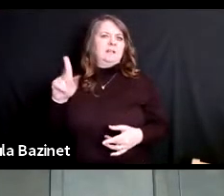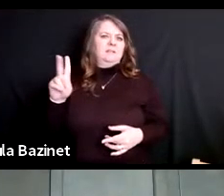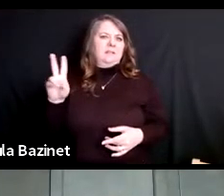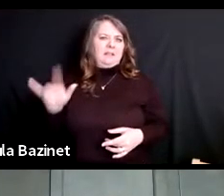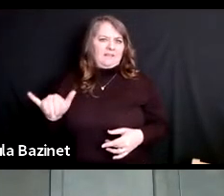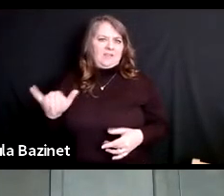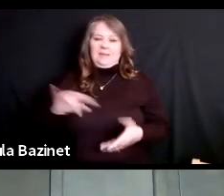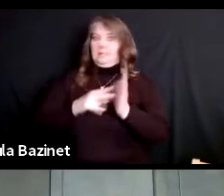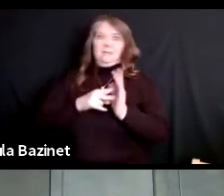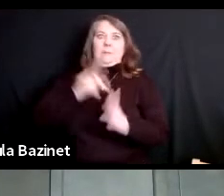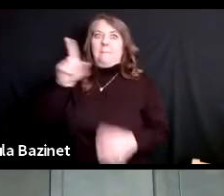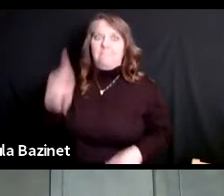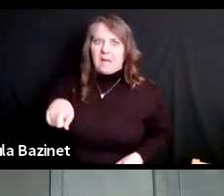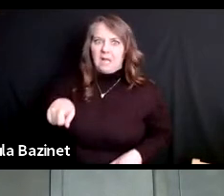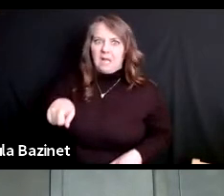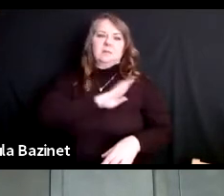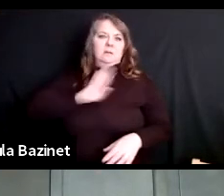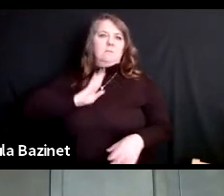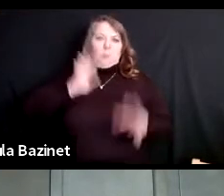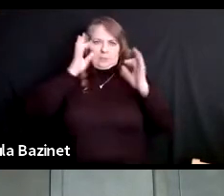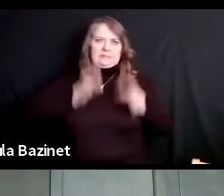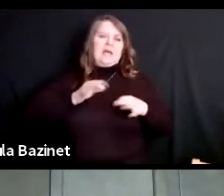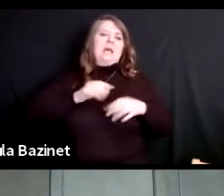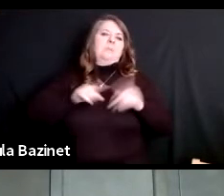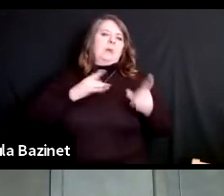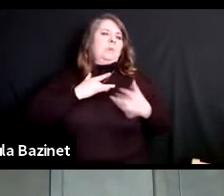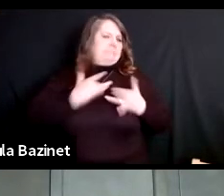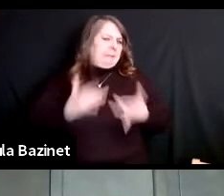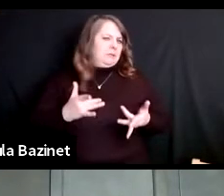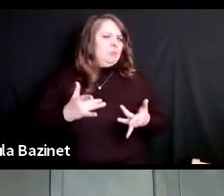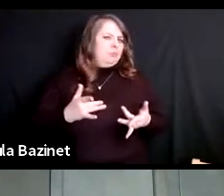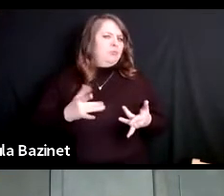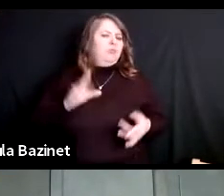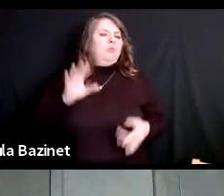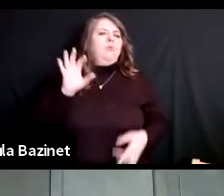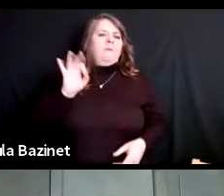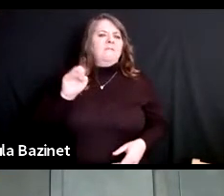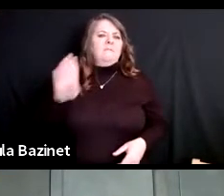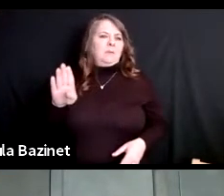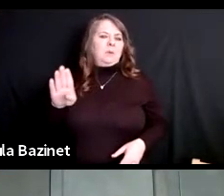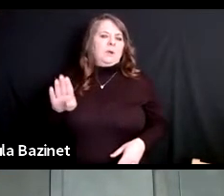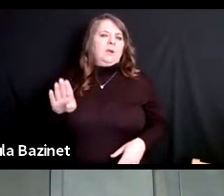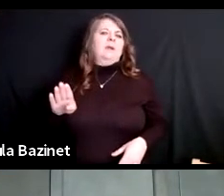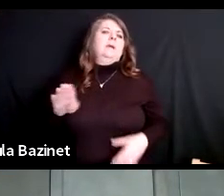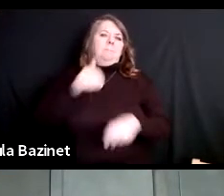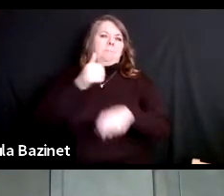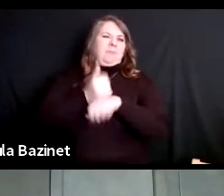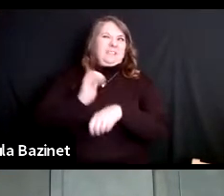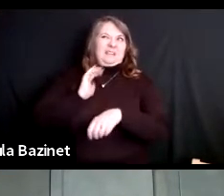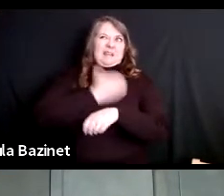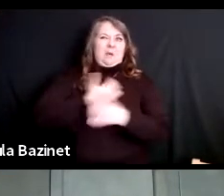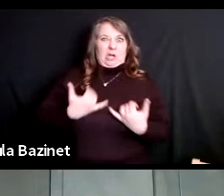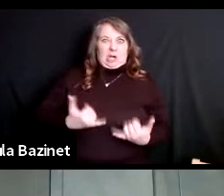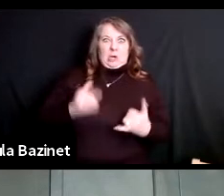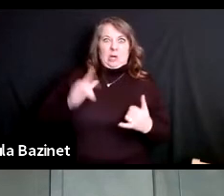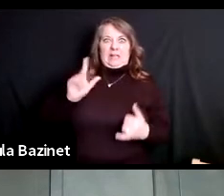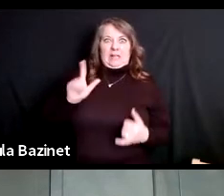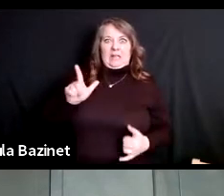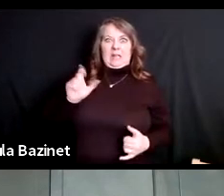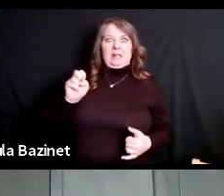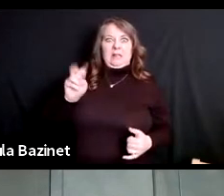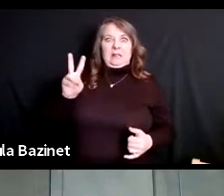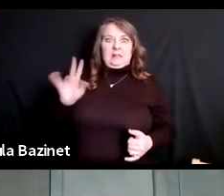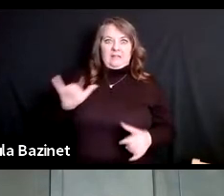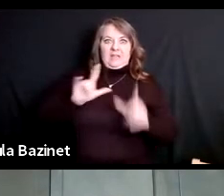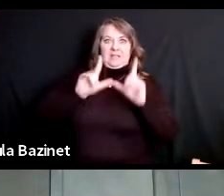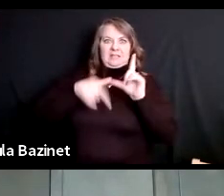that you would run it in February. But 2022 would be the timing based on when our current levy expires. So we'll be having that conversation as part of the